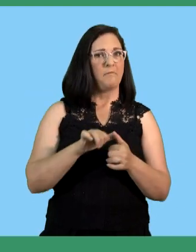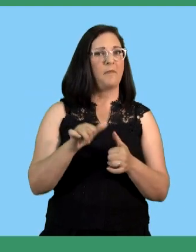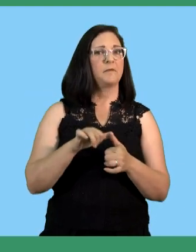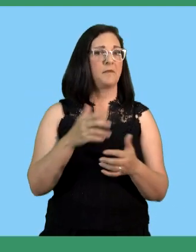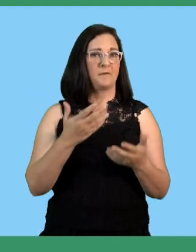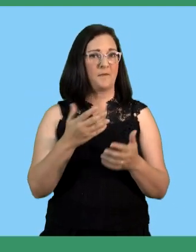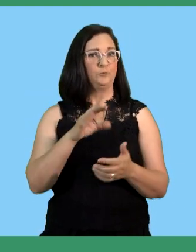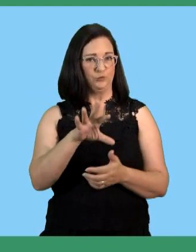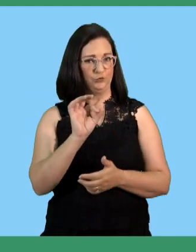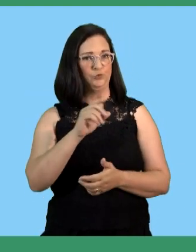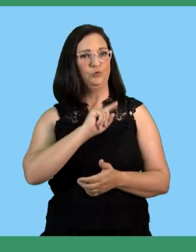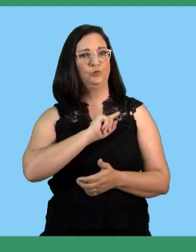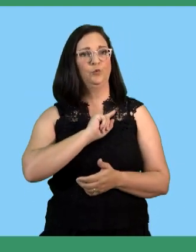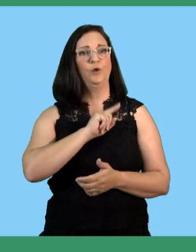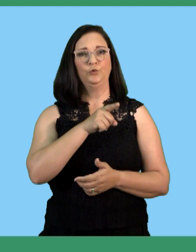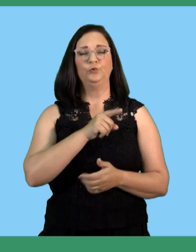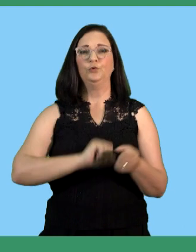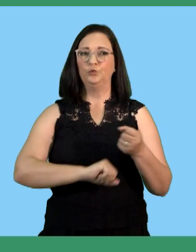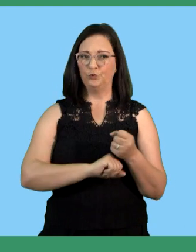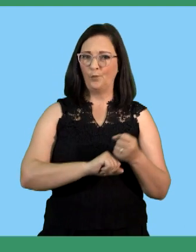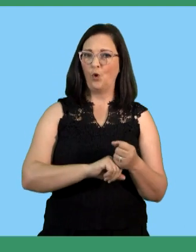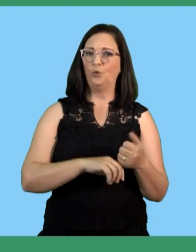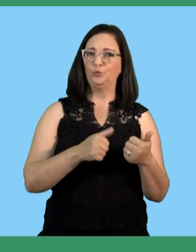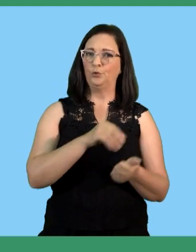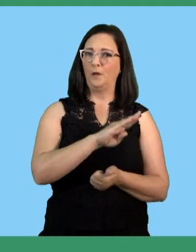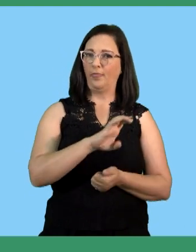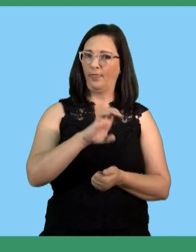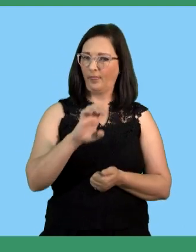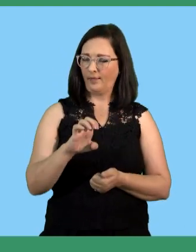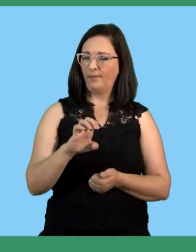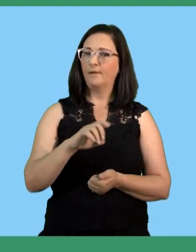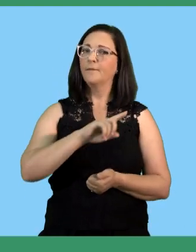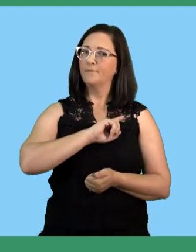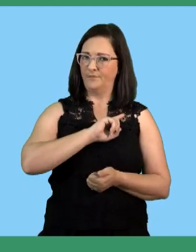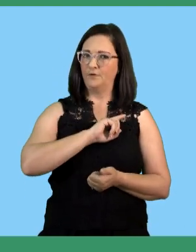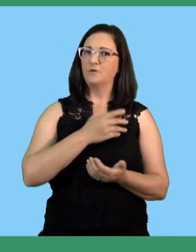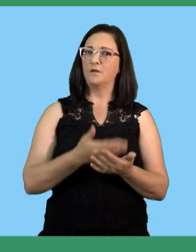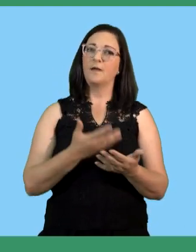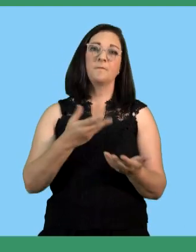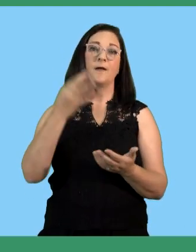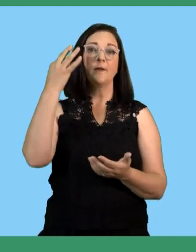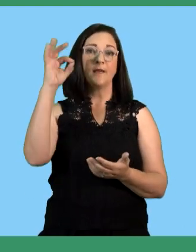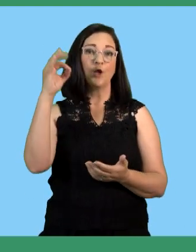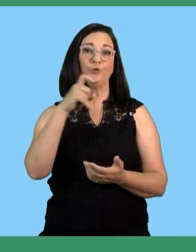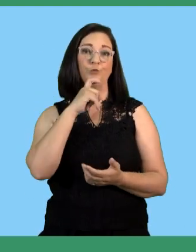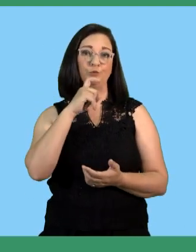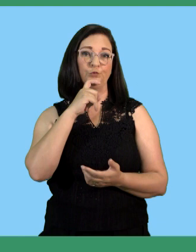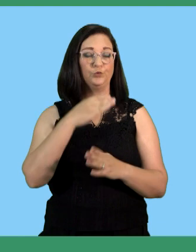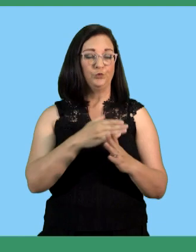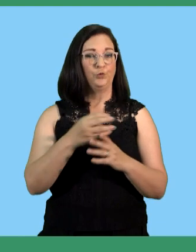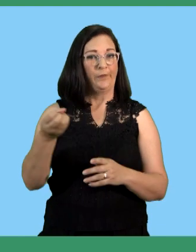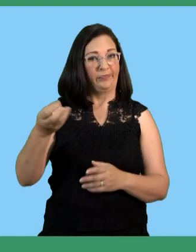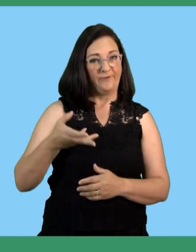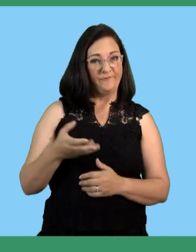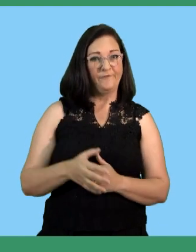greater chances of getting those tenders. Why? Because we've got a good BEE rating. So it improves the image of the